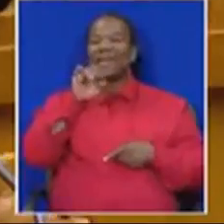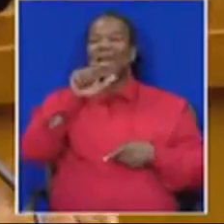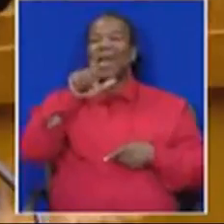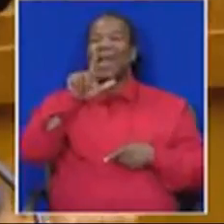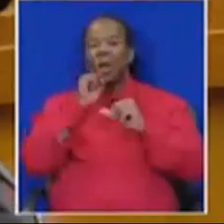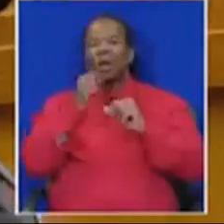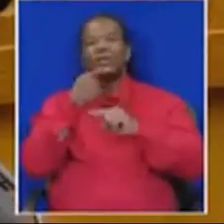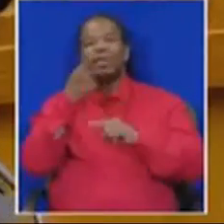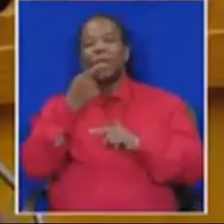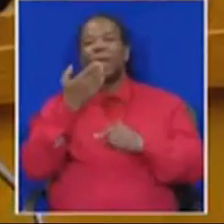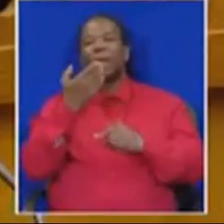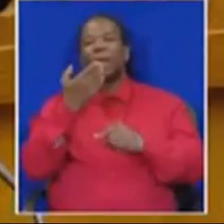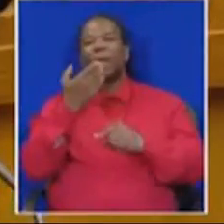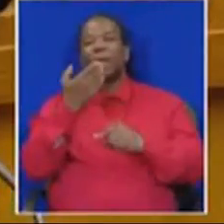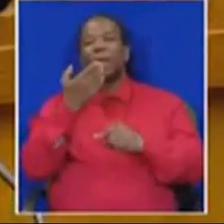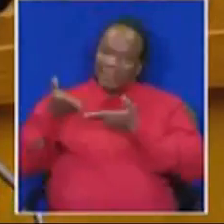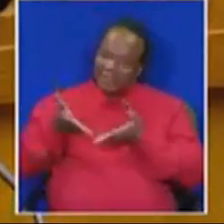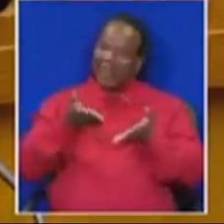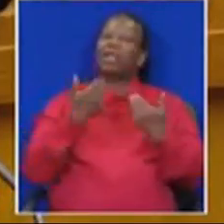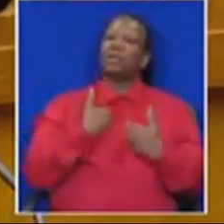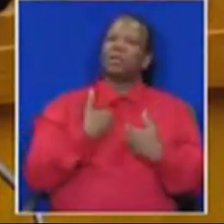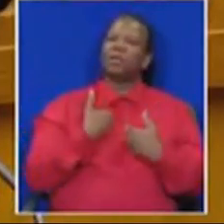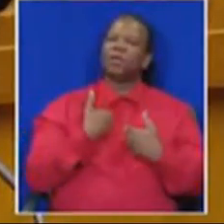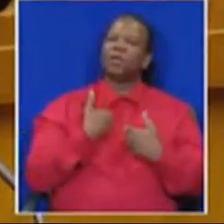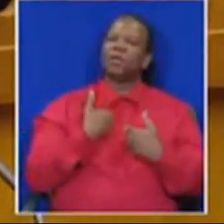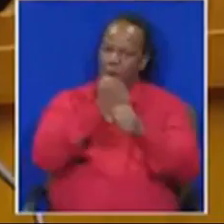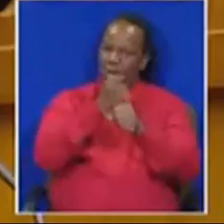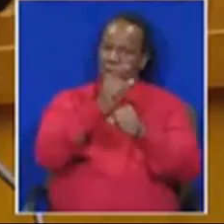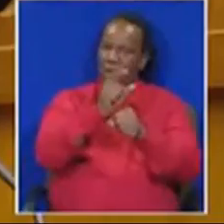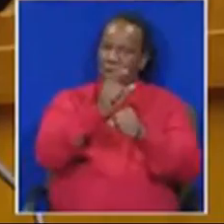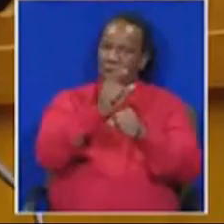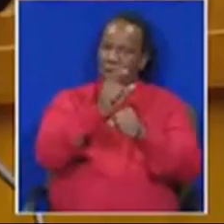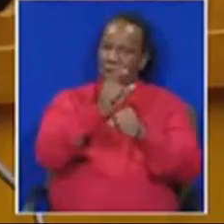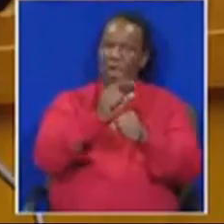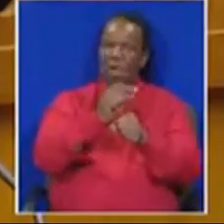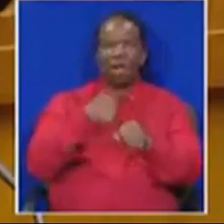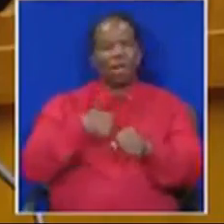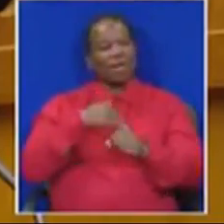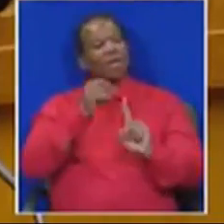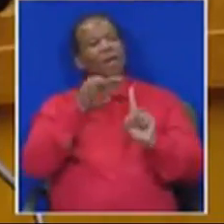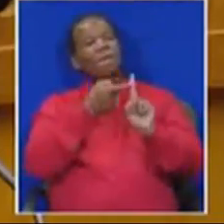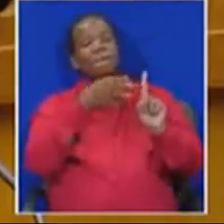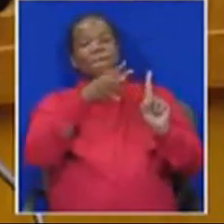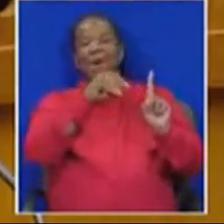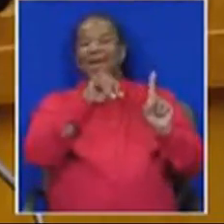song, he anticipated a day of